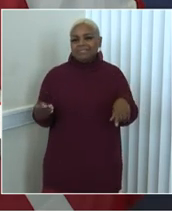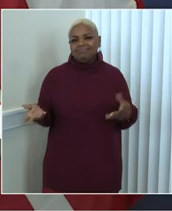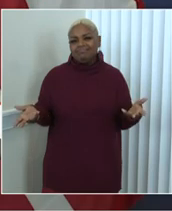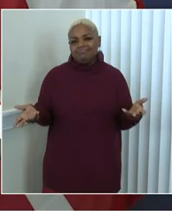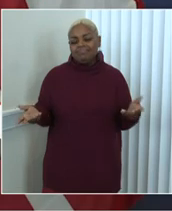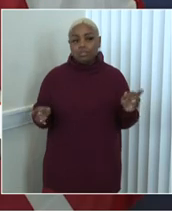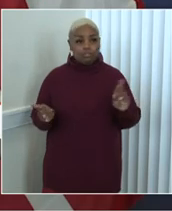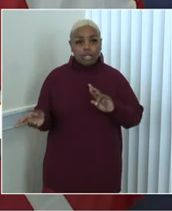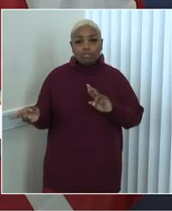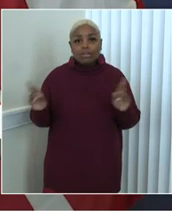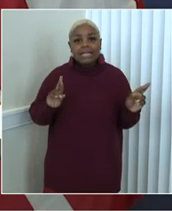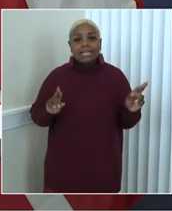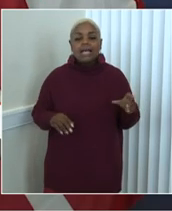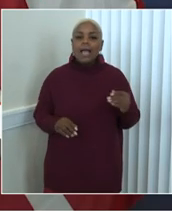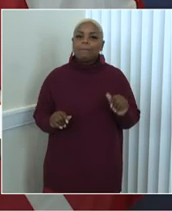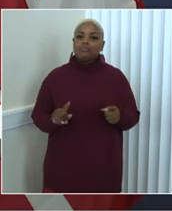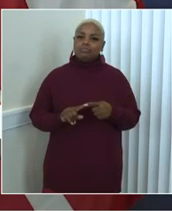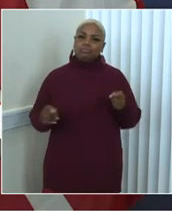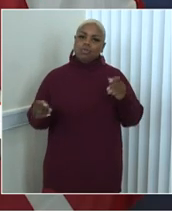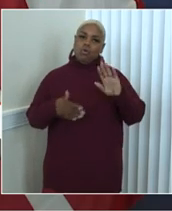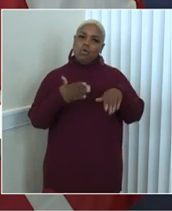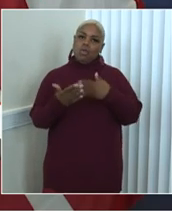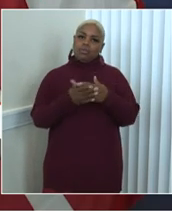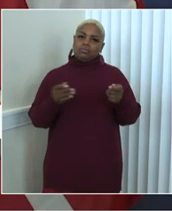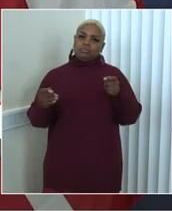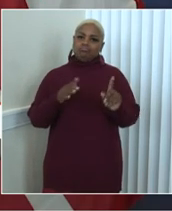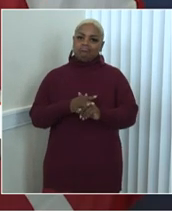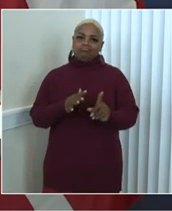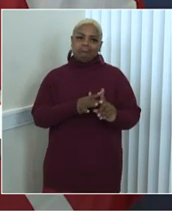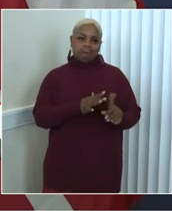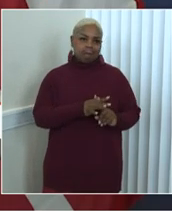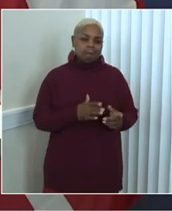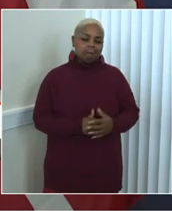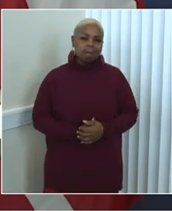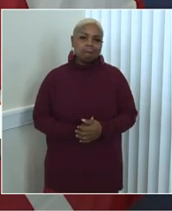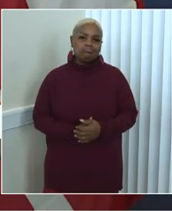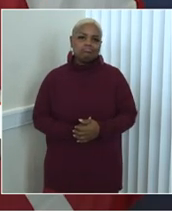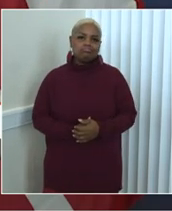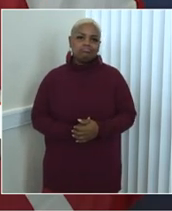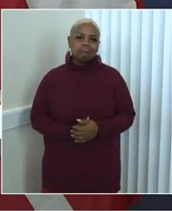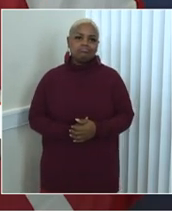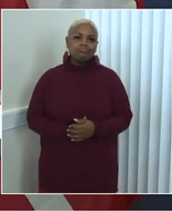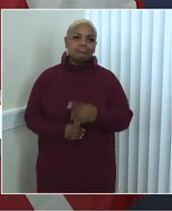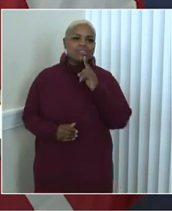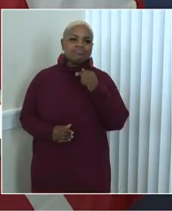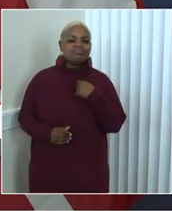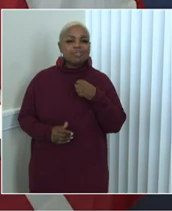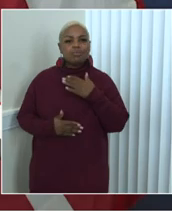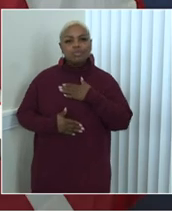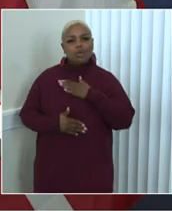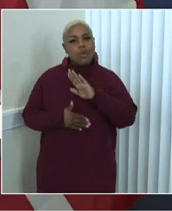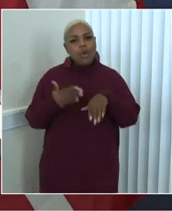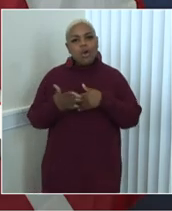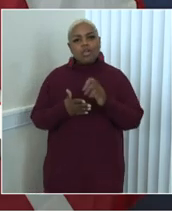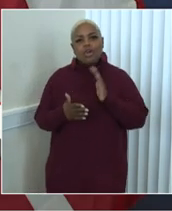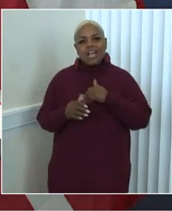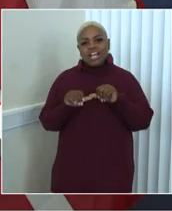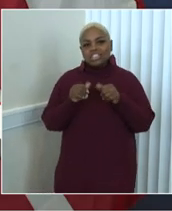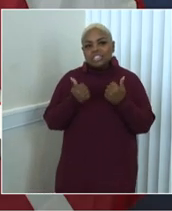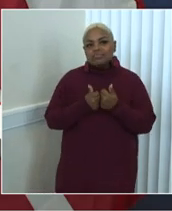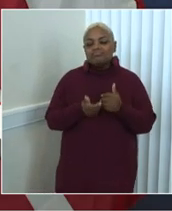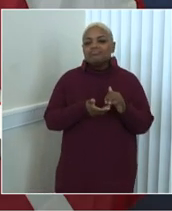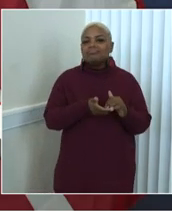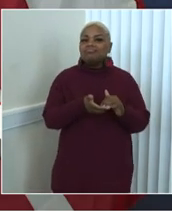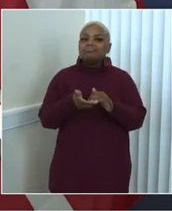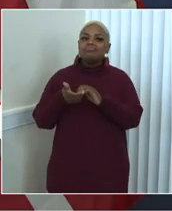able to handle the changes that occur. And I really appreciate all of our allied agencies who have